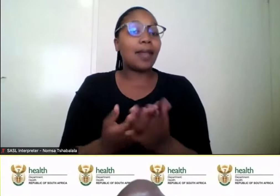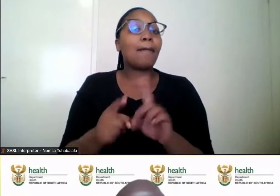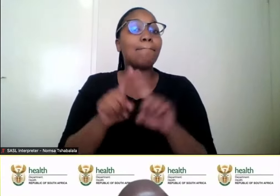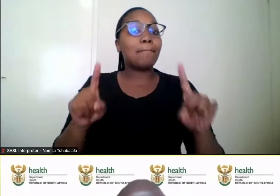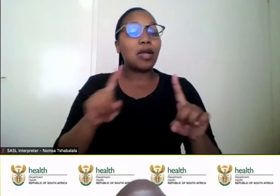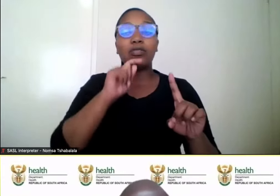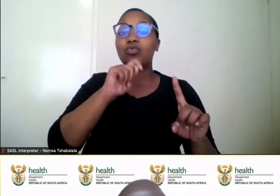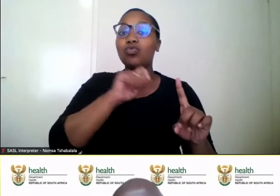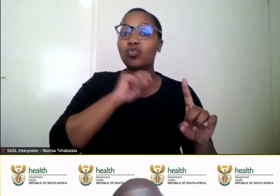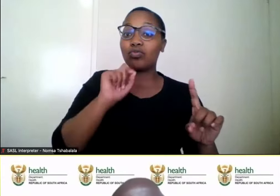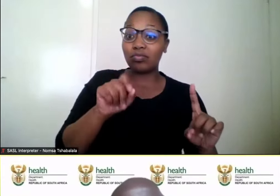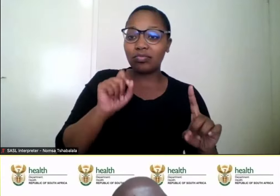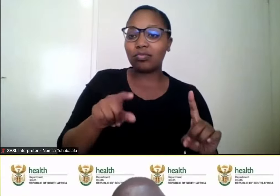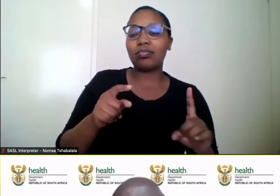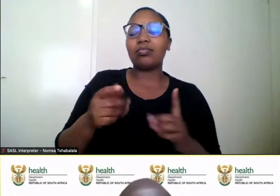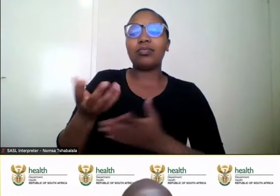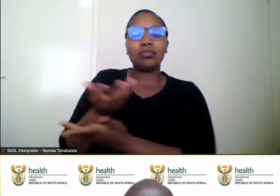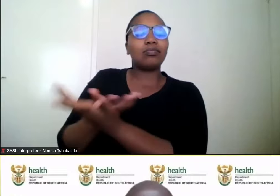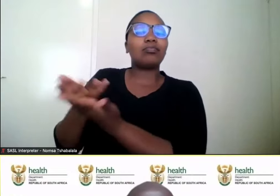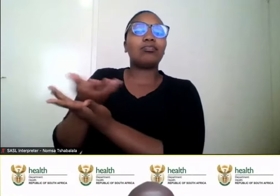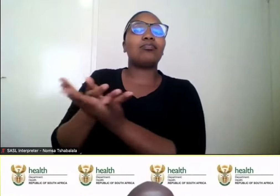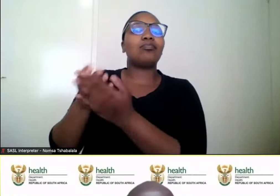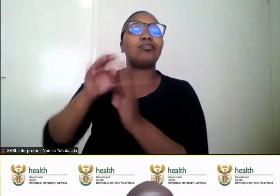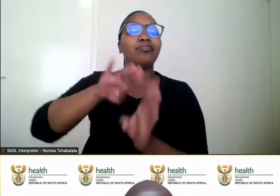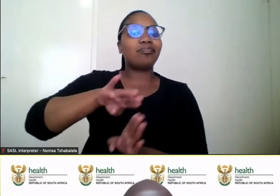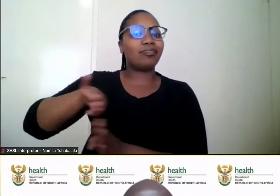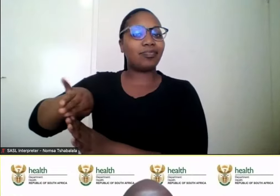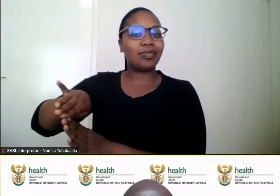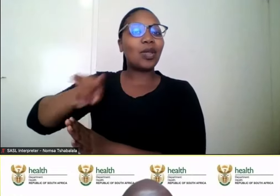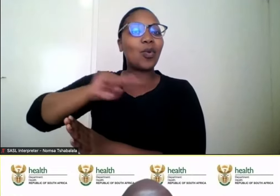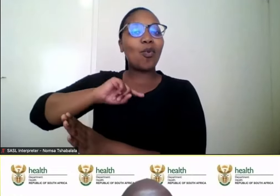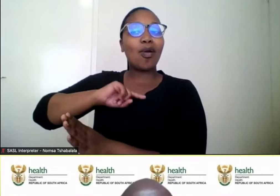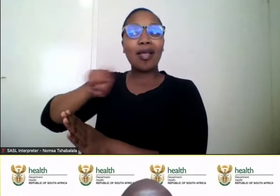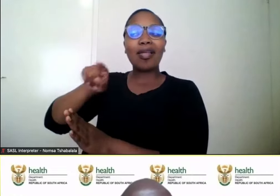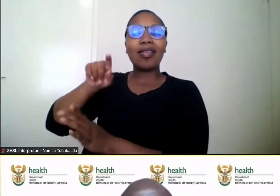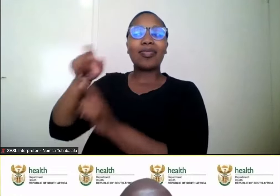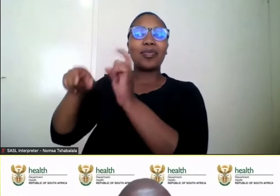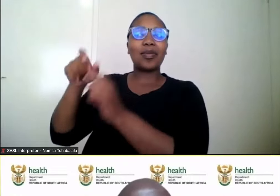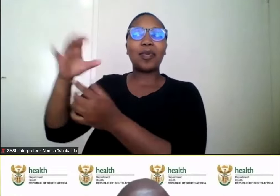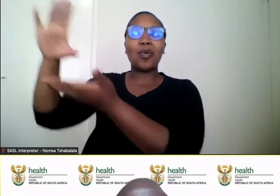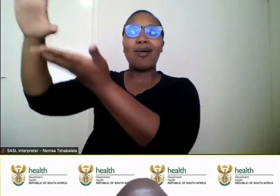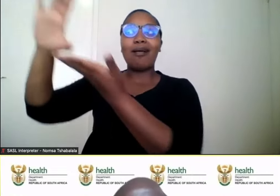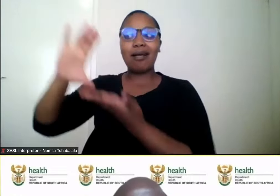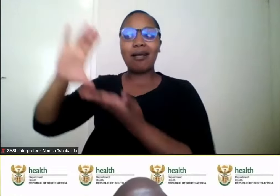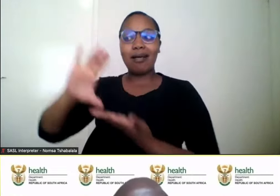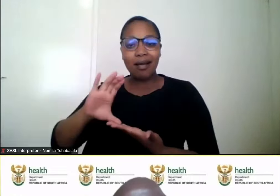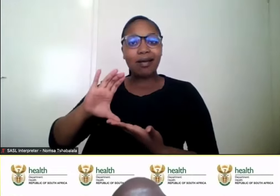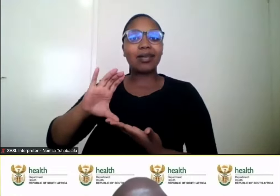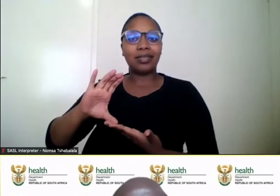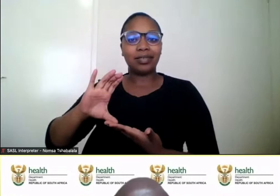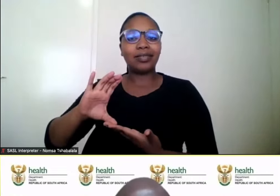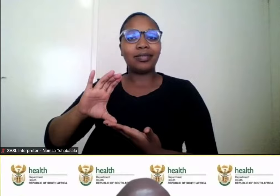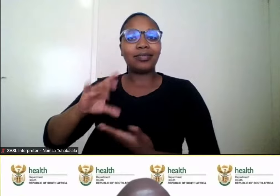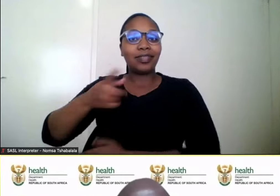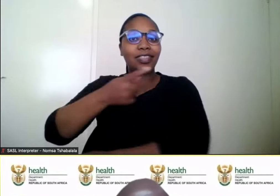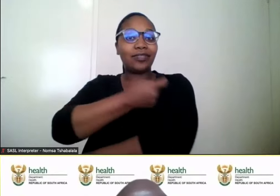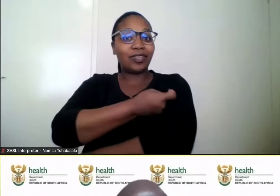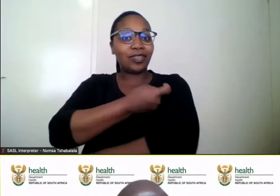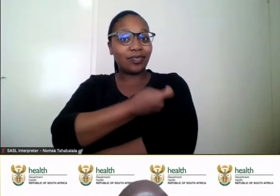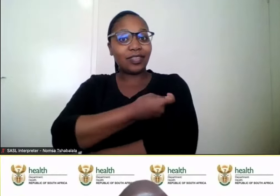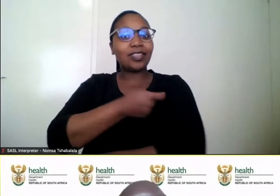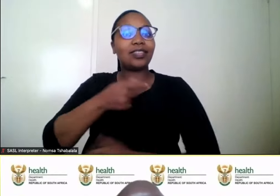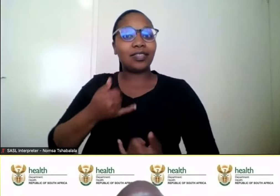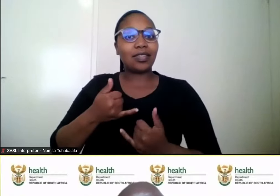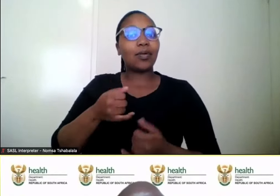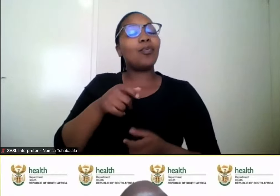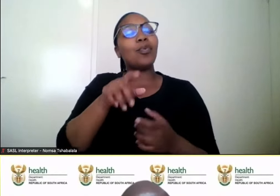of discussion. The people who are managing the stock, I mean, like any other, somebody who managing a stock level, you need to look